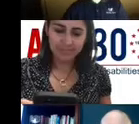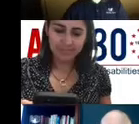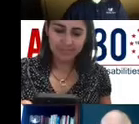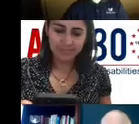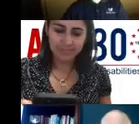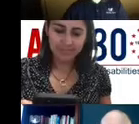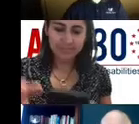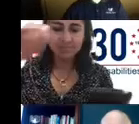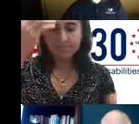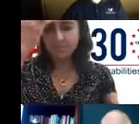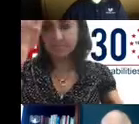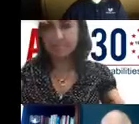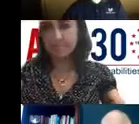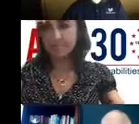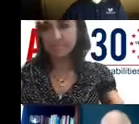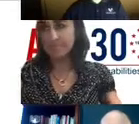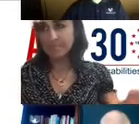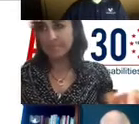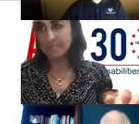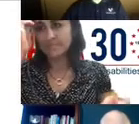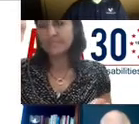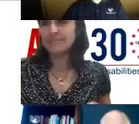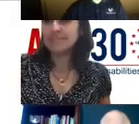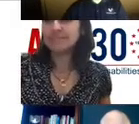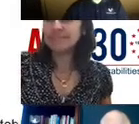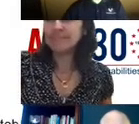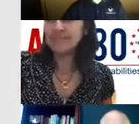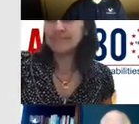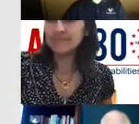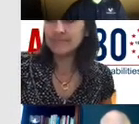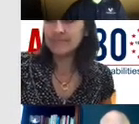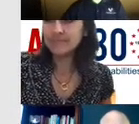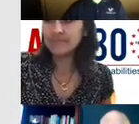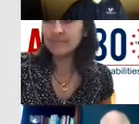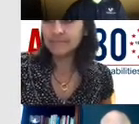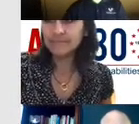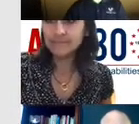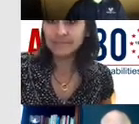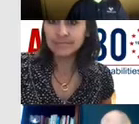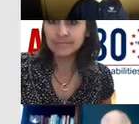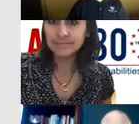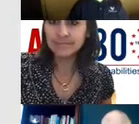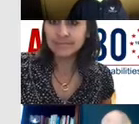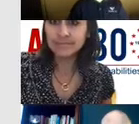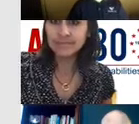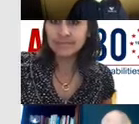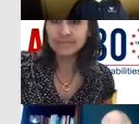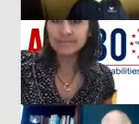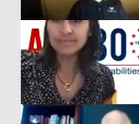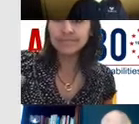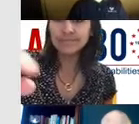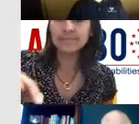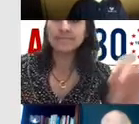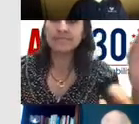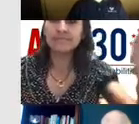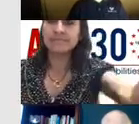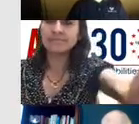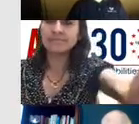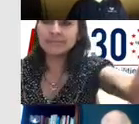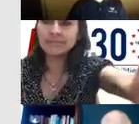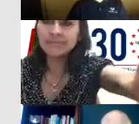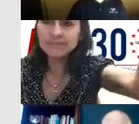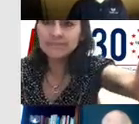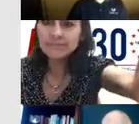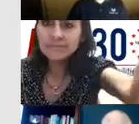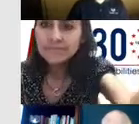So in Zoom, they have a list of their keyboard shortcuts. So if you're